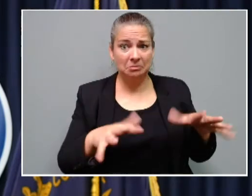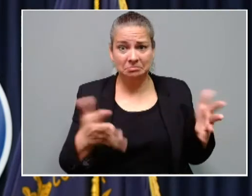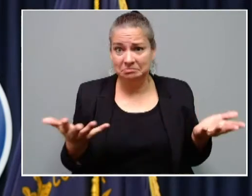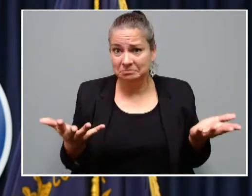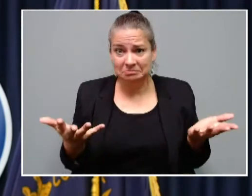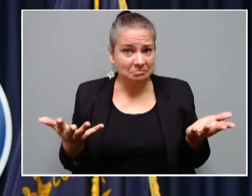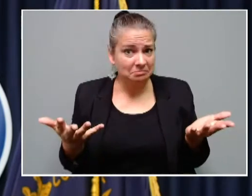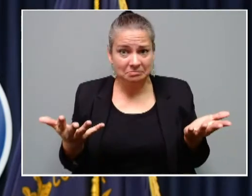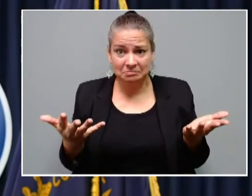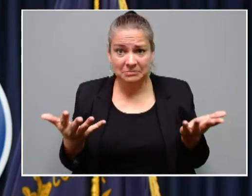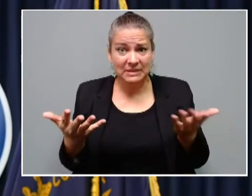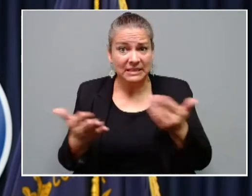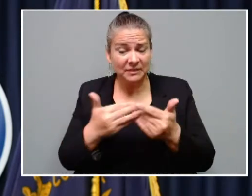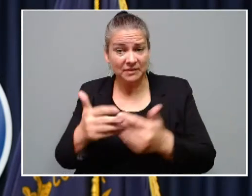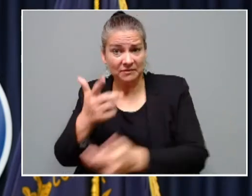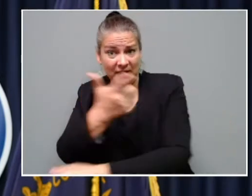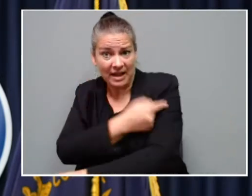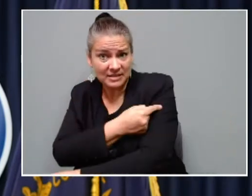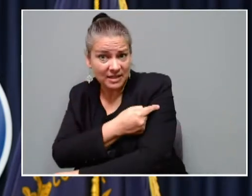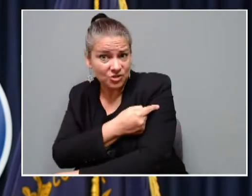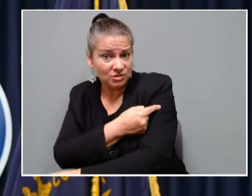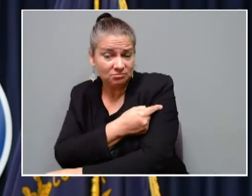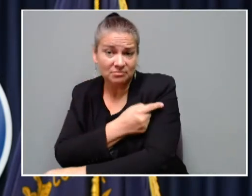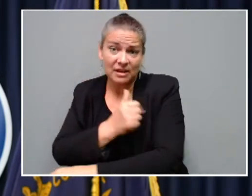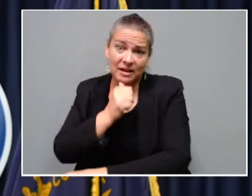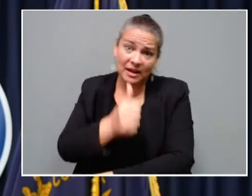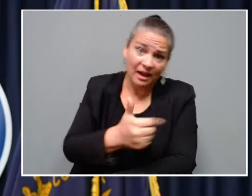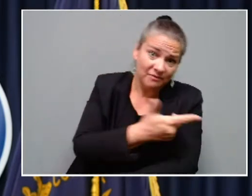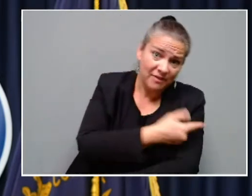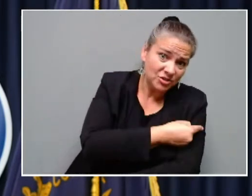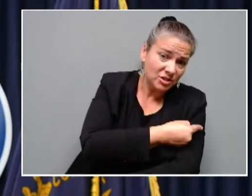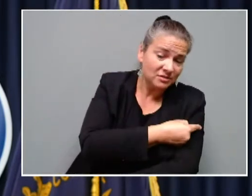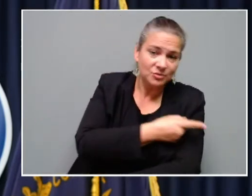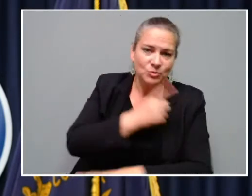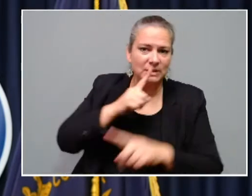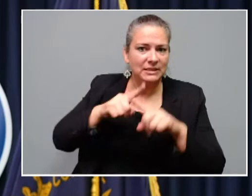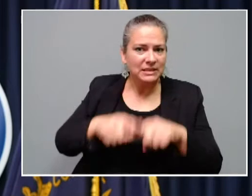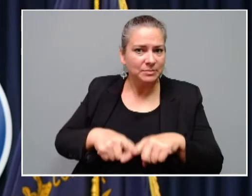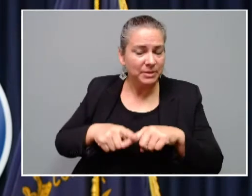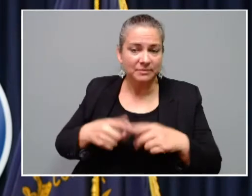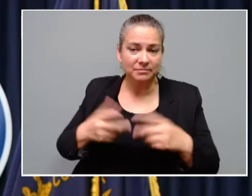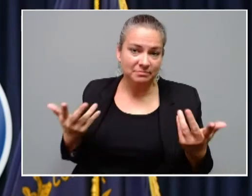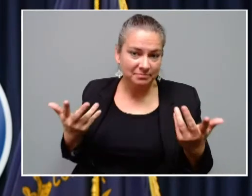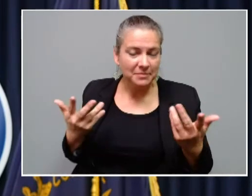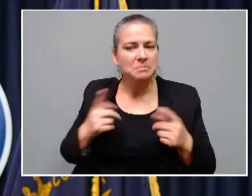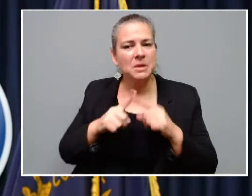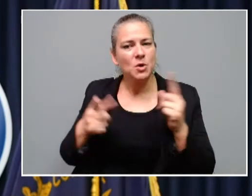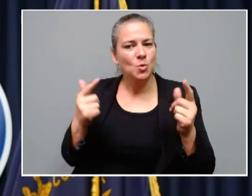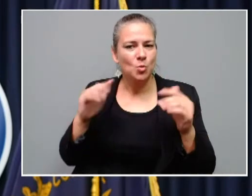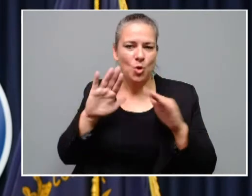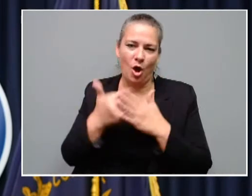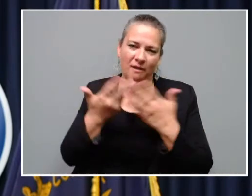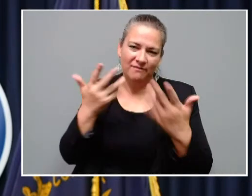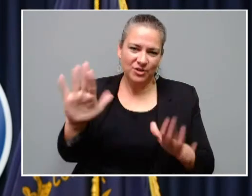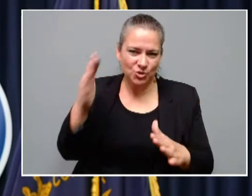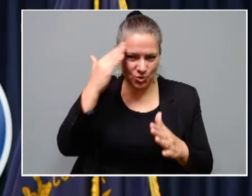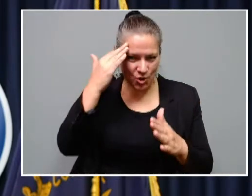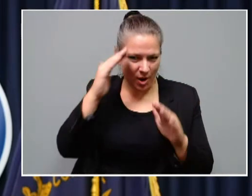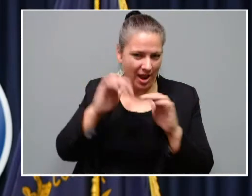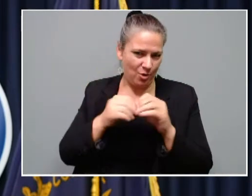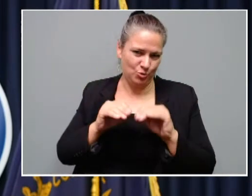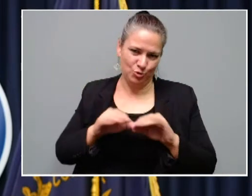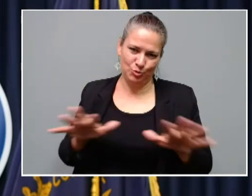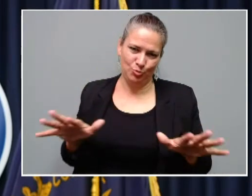vaccinated or not, depending on how much your exposure is. But at this point, Karen, we all know how this thing spreads. It's just being